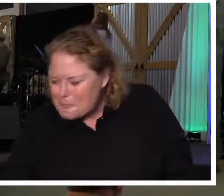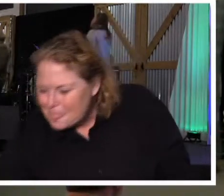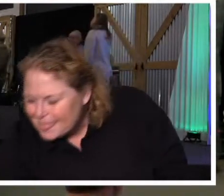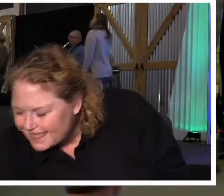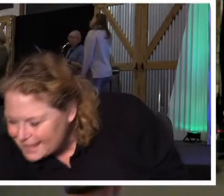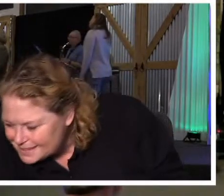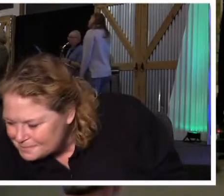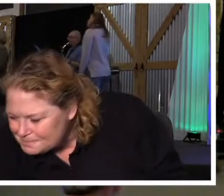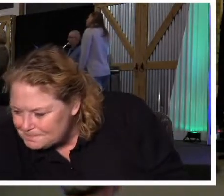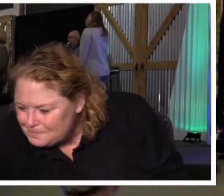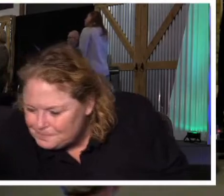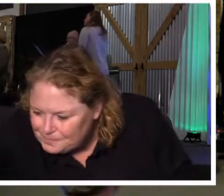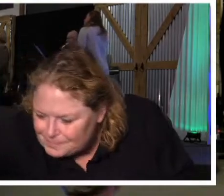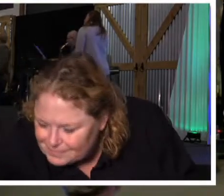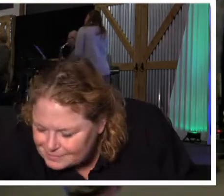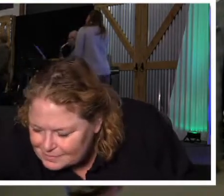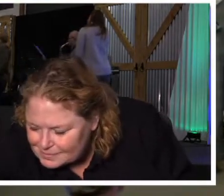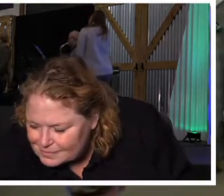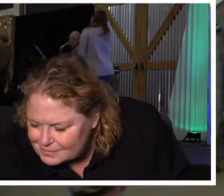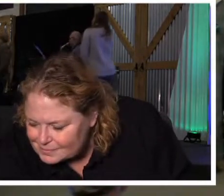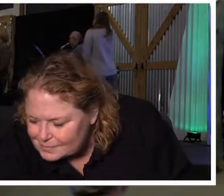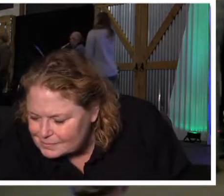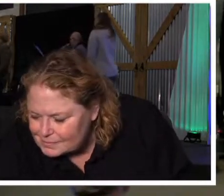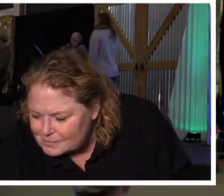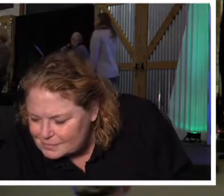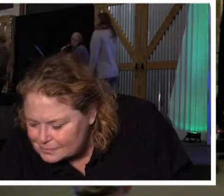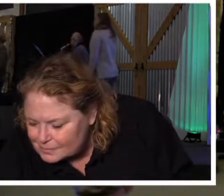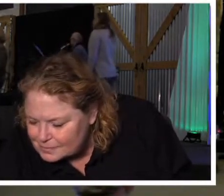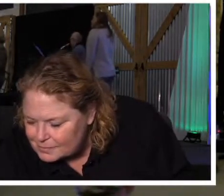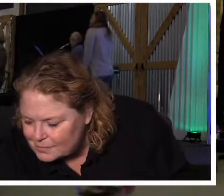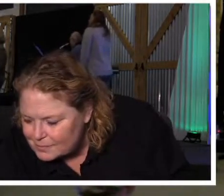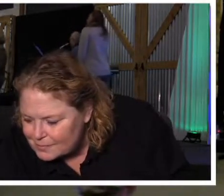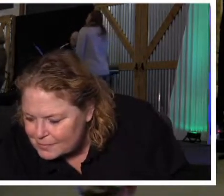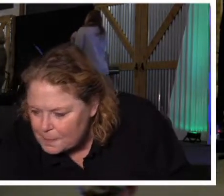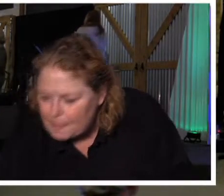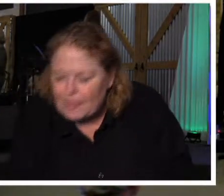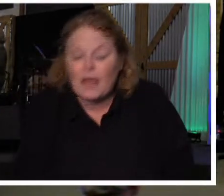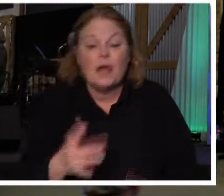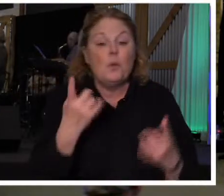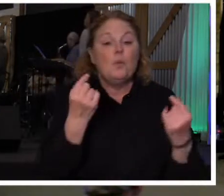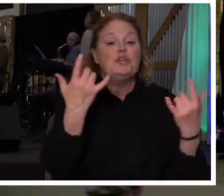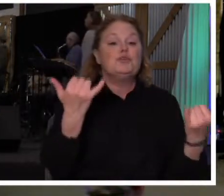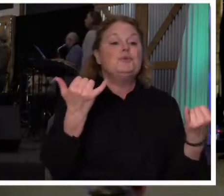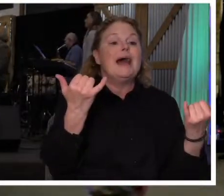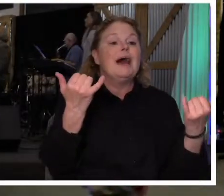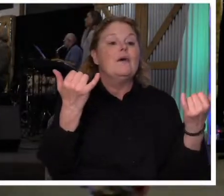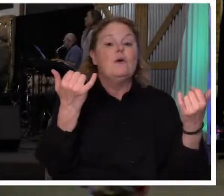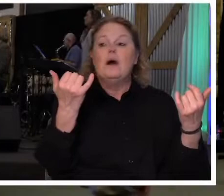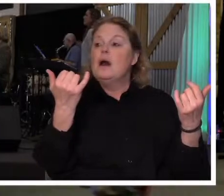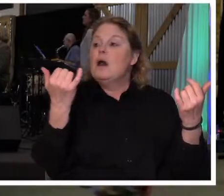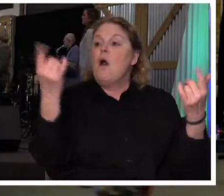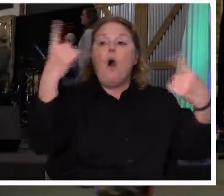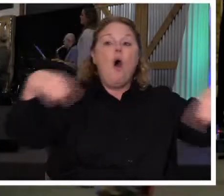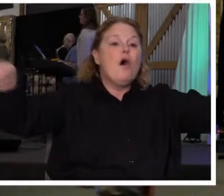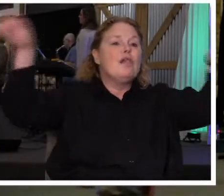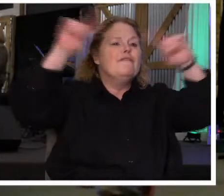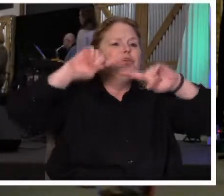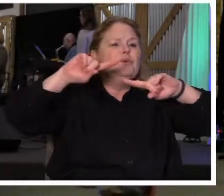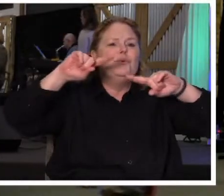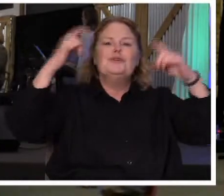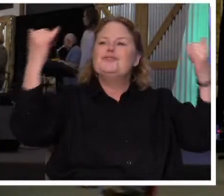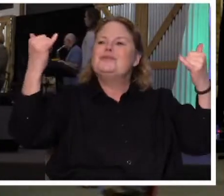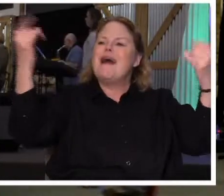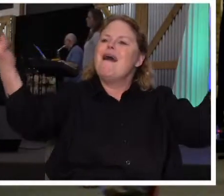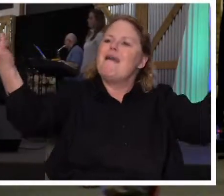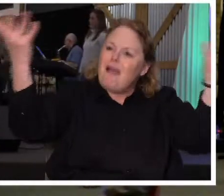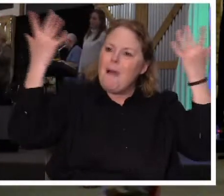conclude this service today. I'm going to ask that you would stand where you're at, and I want as many of you as can get here just to fill this altar. We're going to sing in